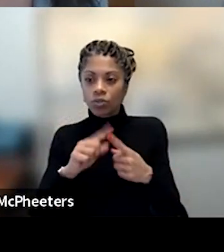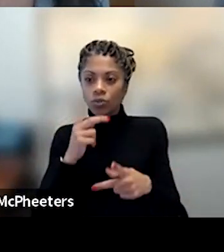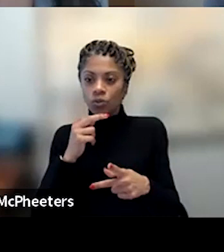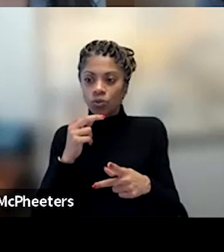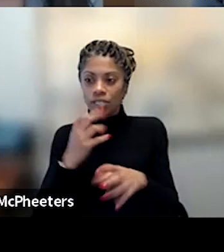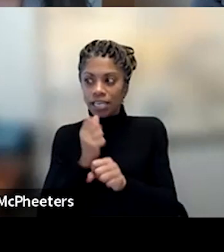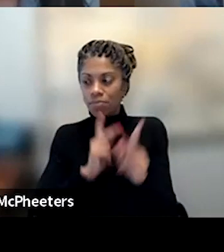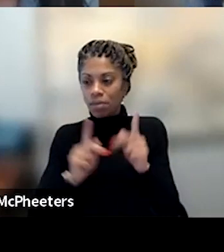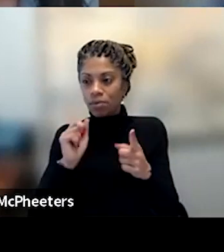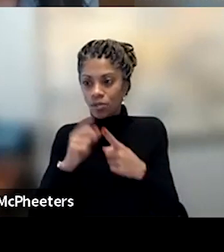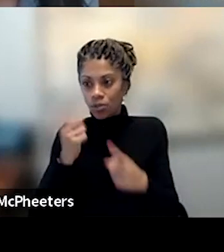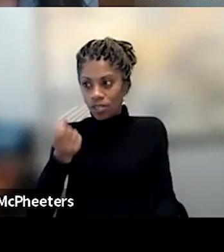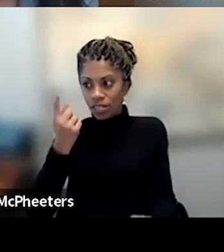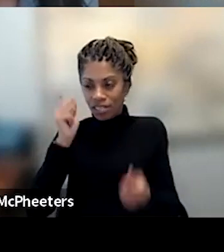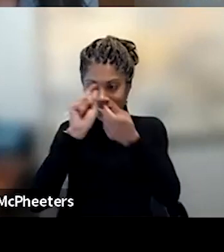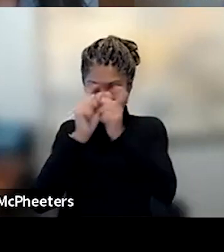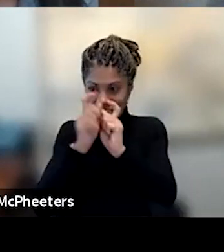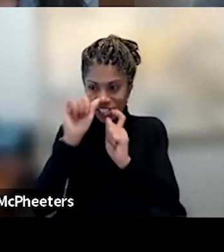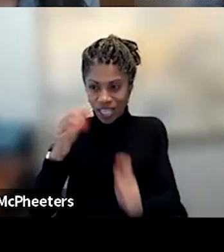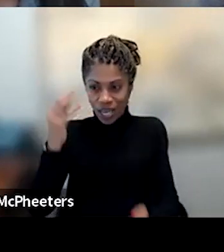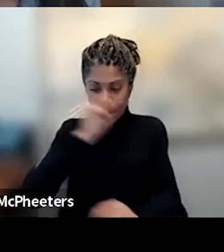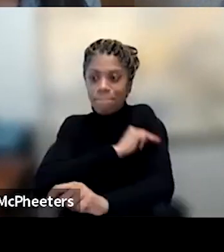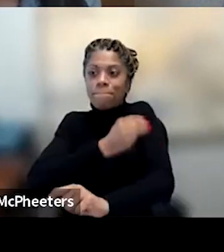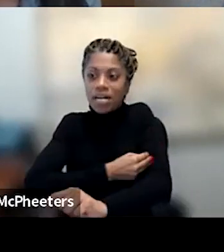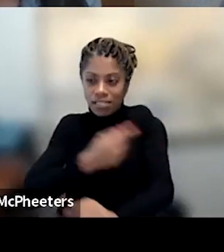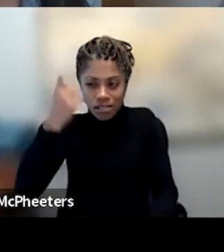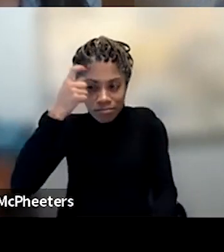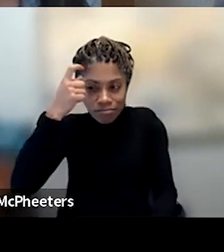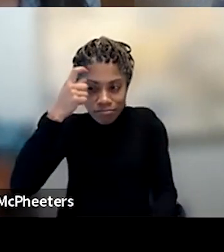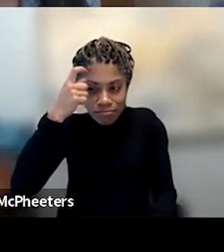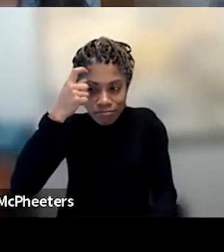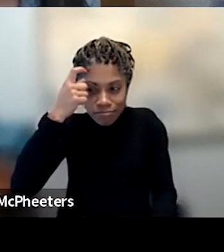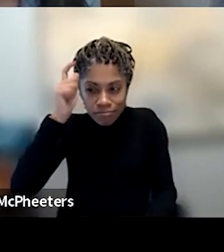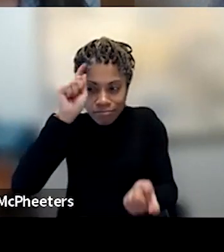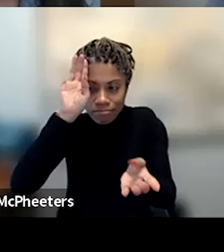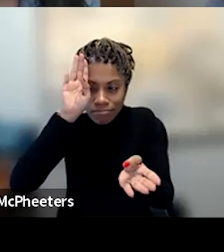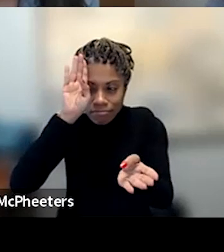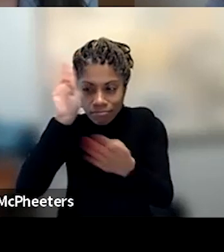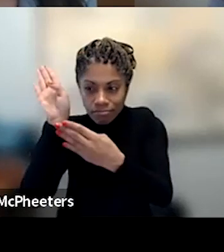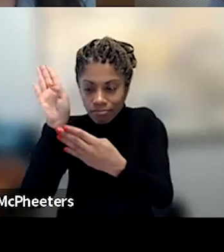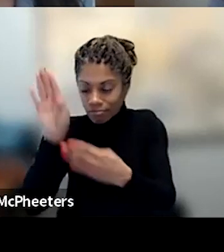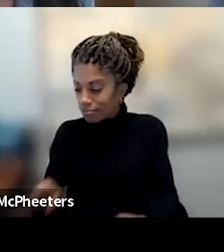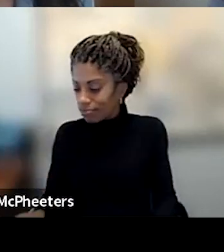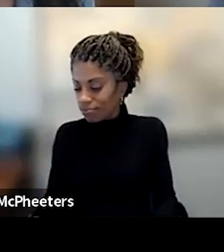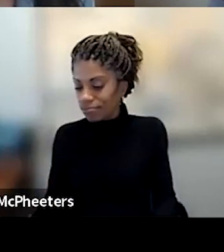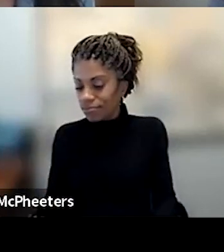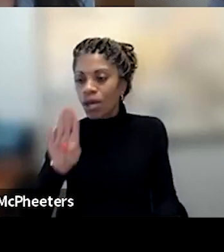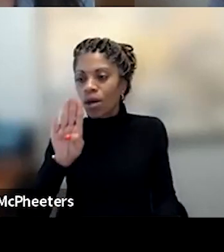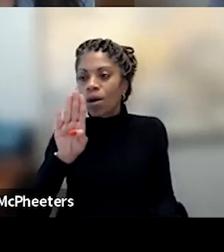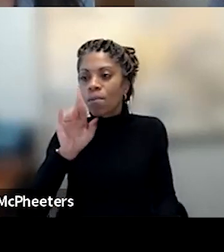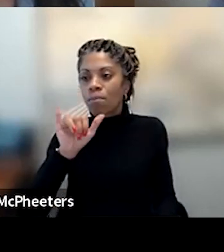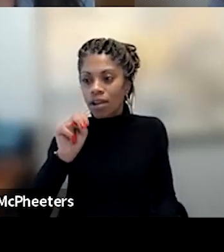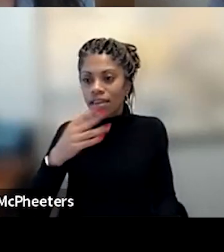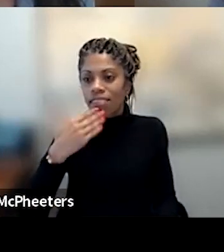Kaniqua, we're coming to you in a minute, but a few nuggets that we just have to stop and acknowledge. So one, Bryan, just thank you for what you mentioned